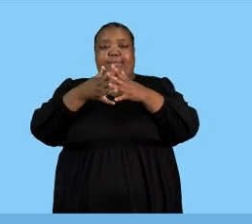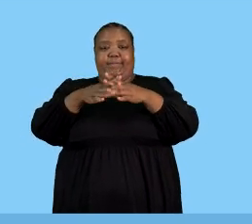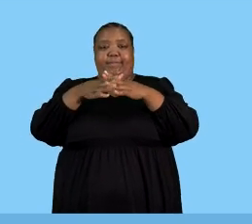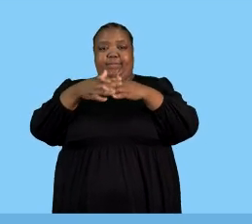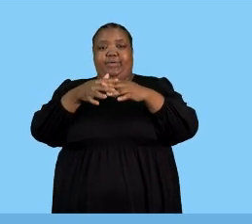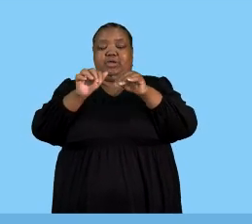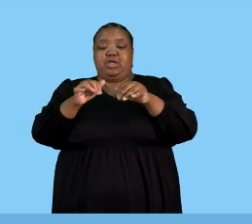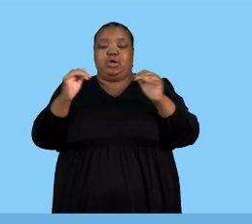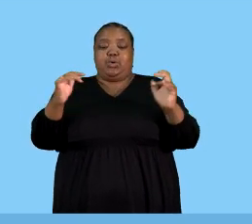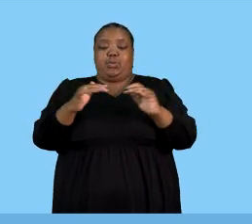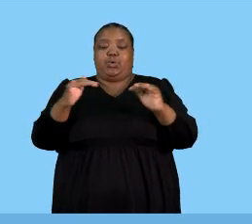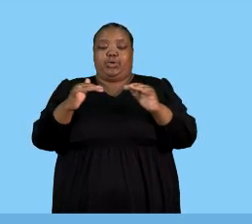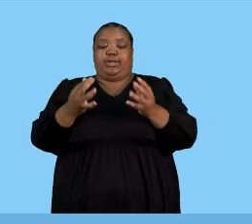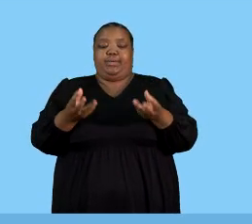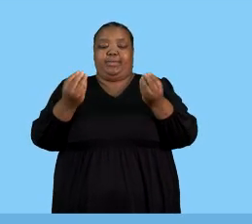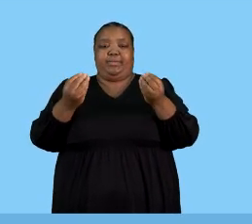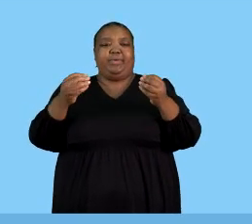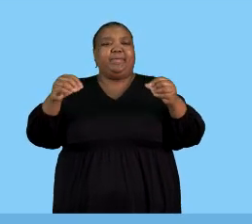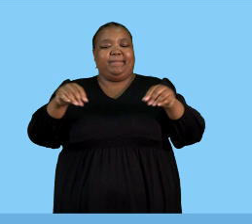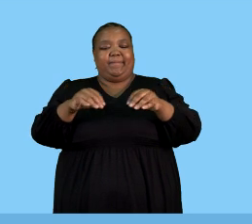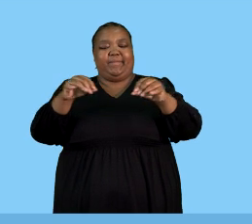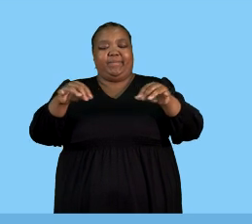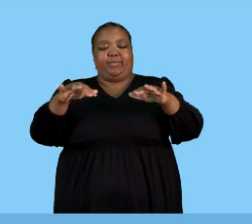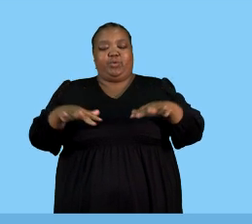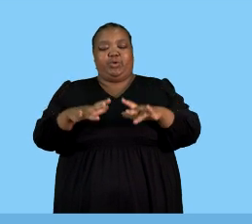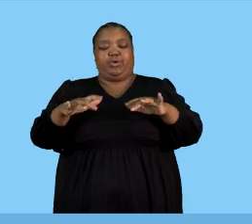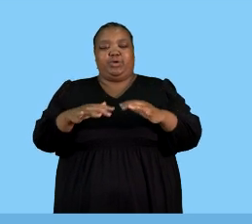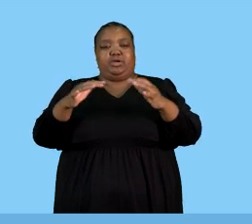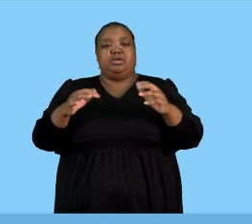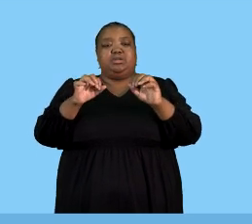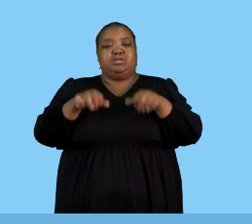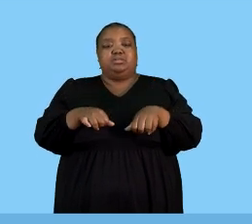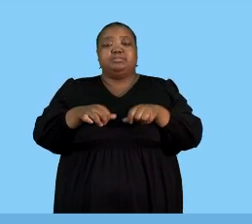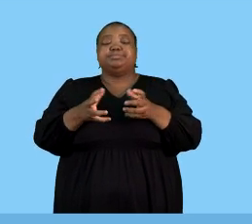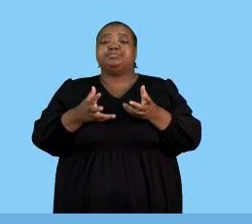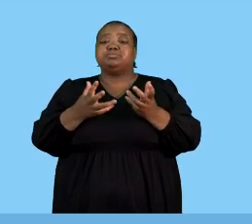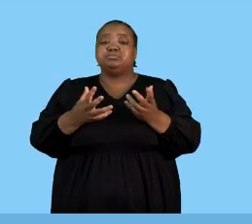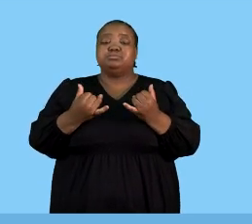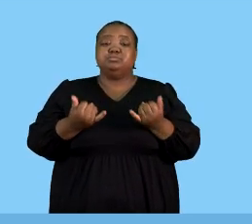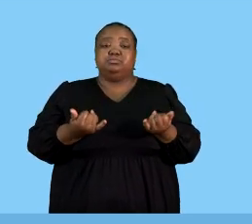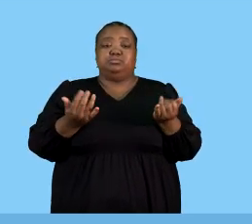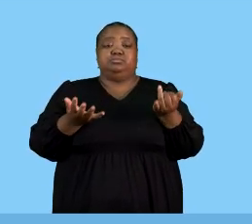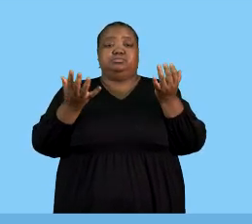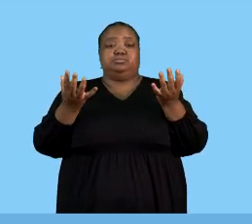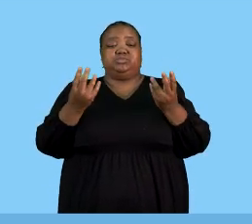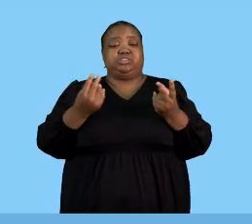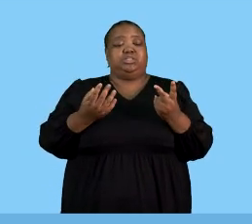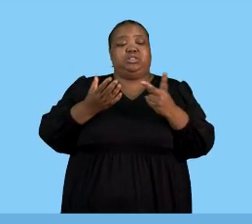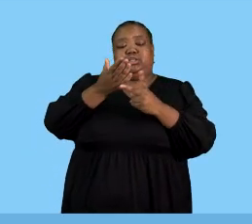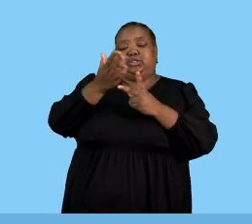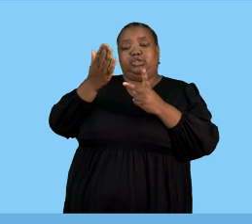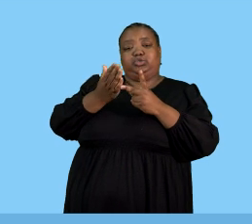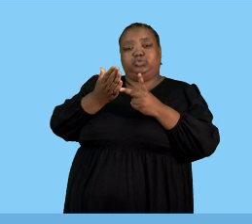they chemically bond and chemically react together, they're going to form water, which is a liquid, which then supports the statement that